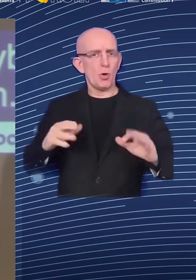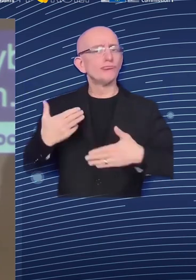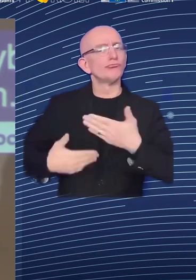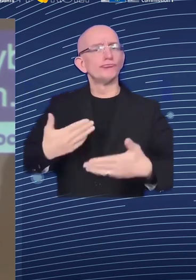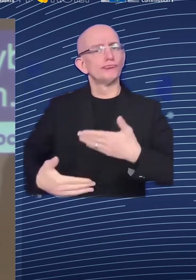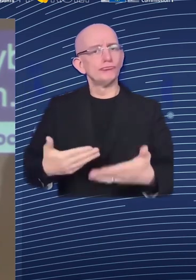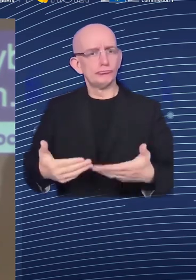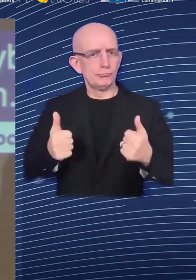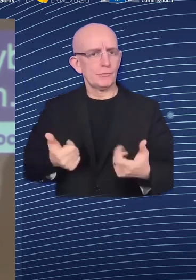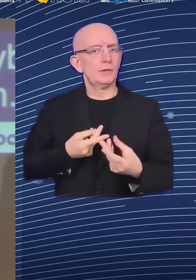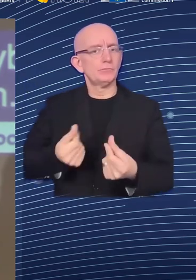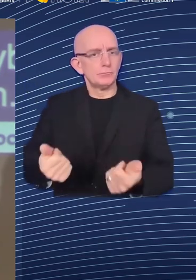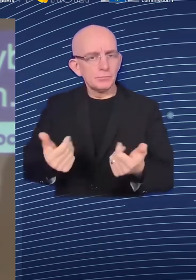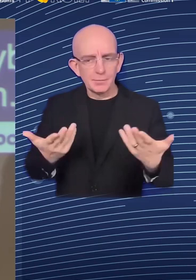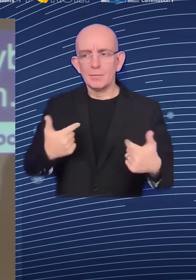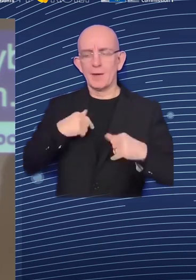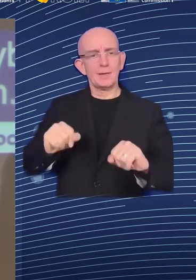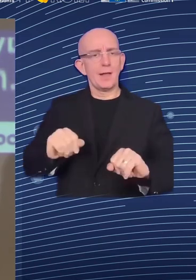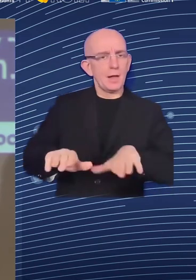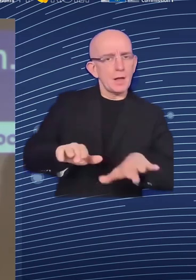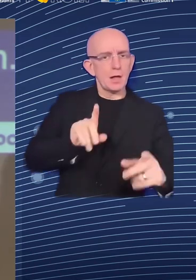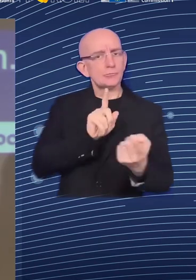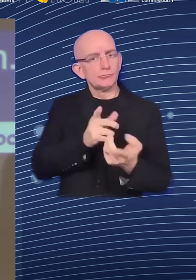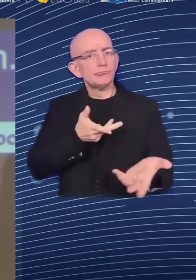to adapt sometimes with a very